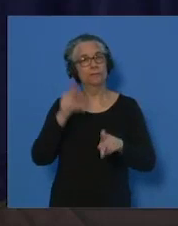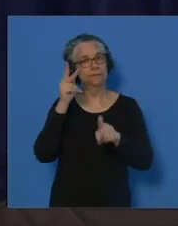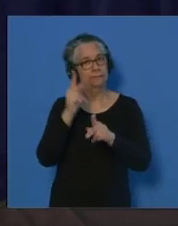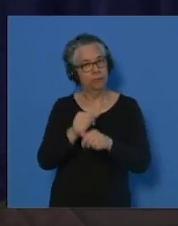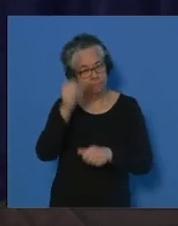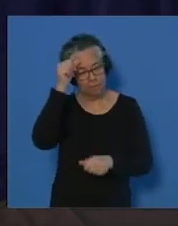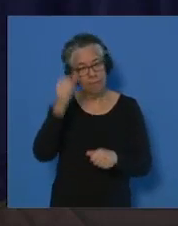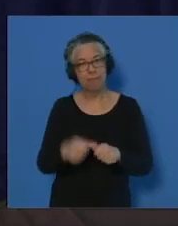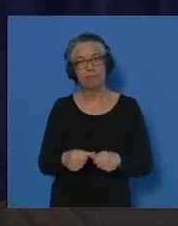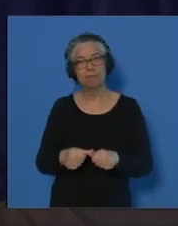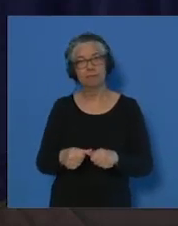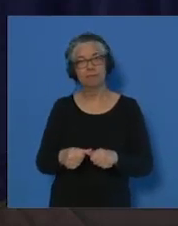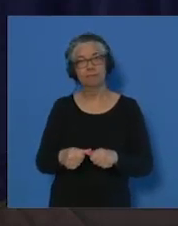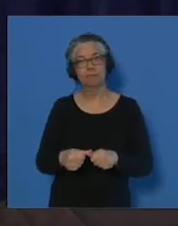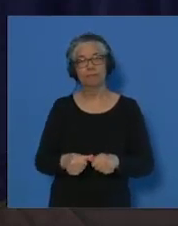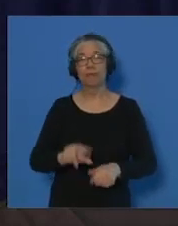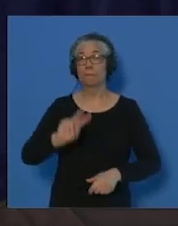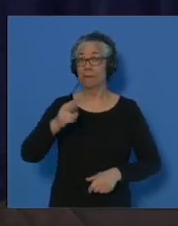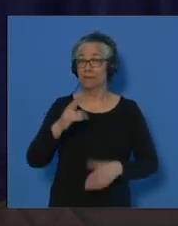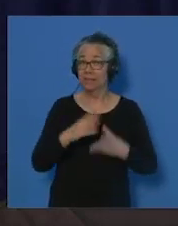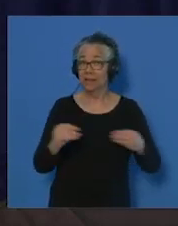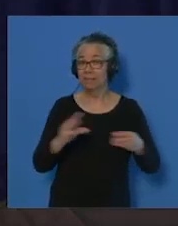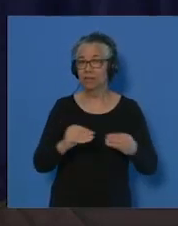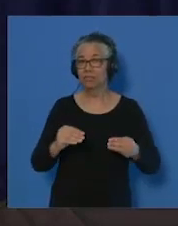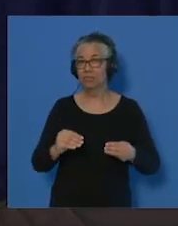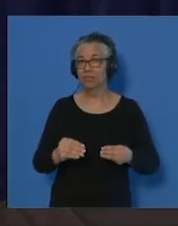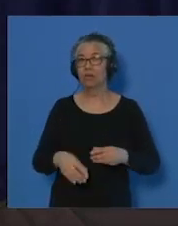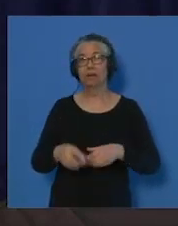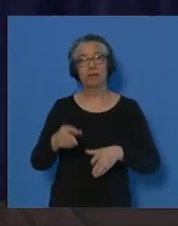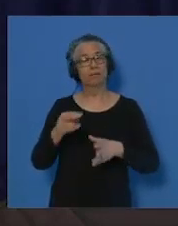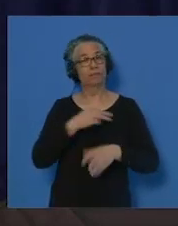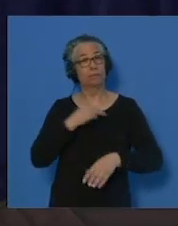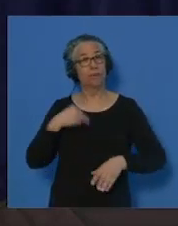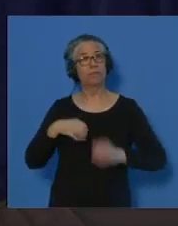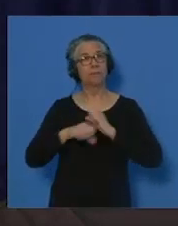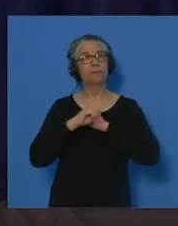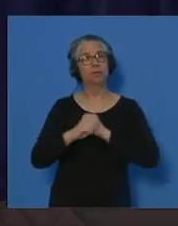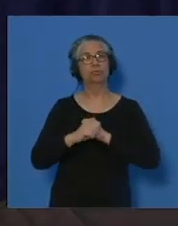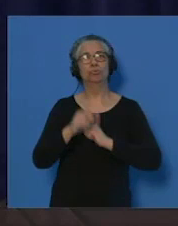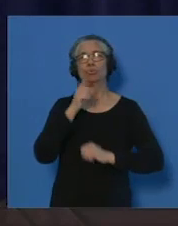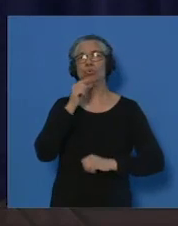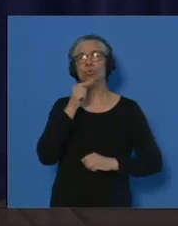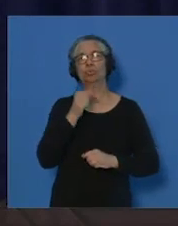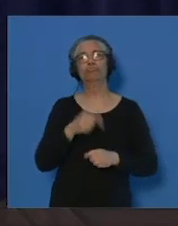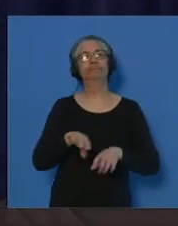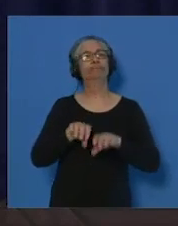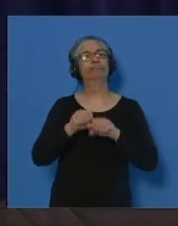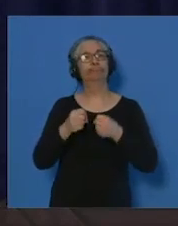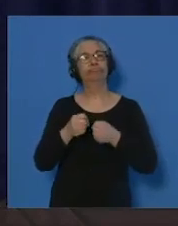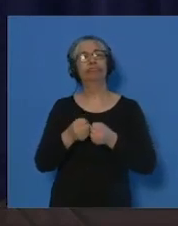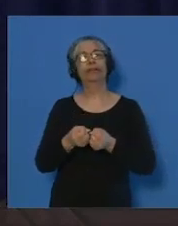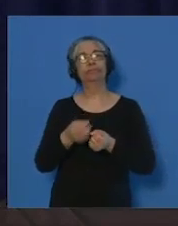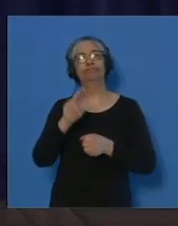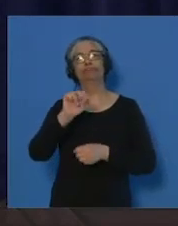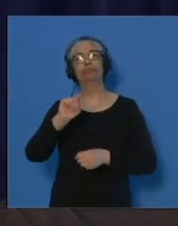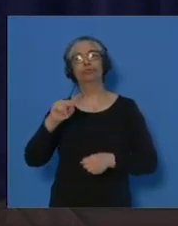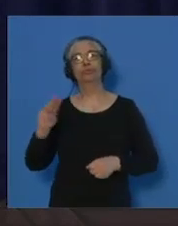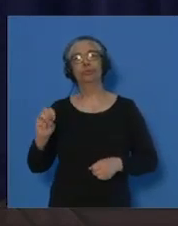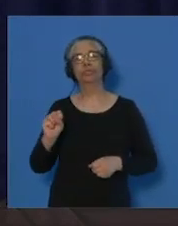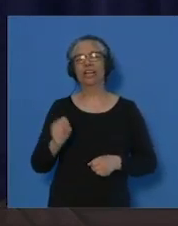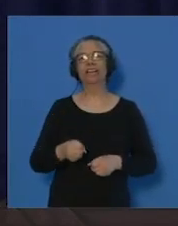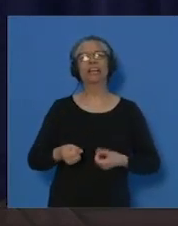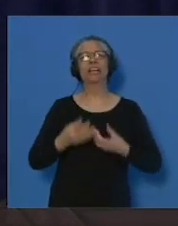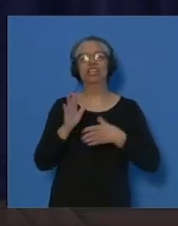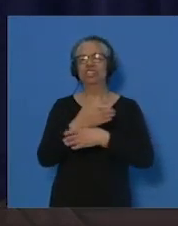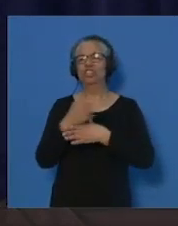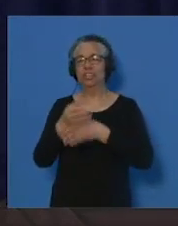mind. My second message is to members of the media who are comfortable breaking news and sharing sensitive information about the health